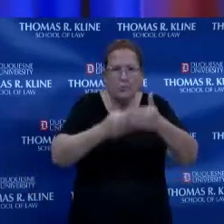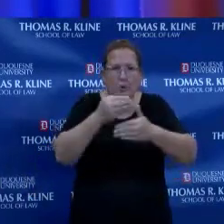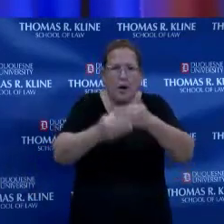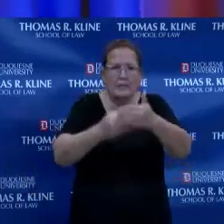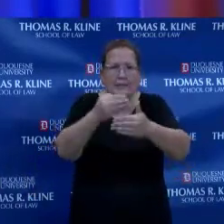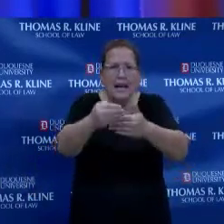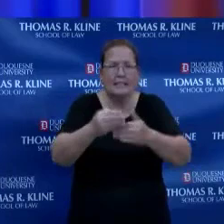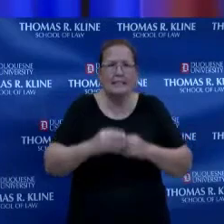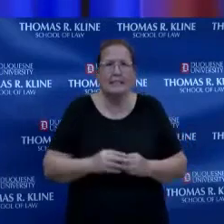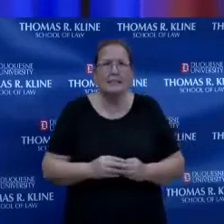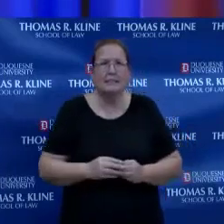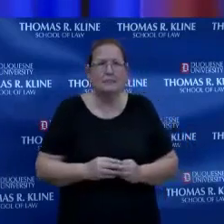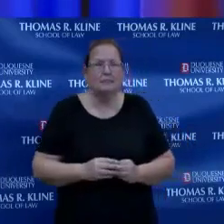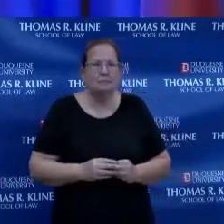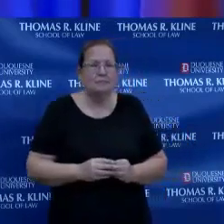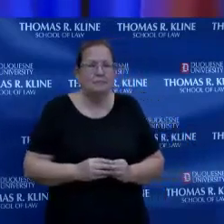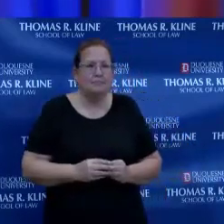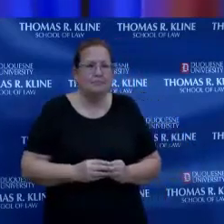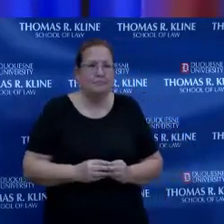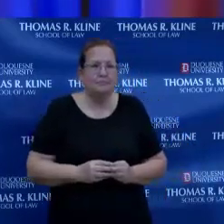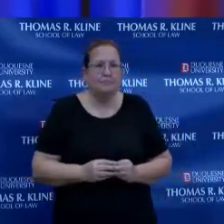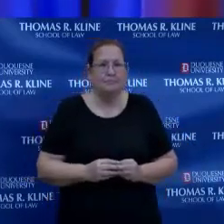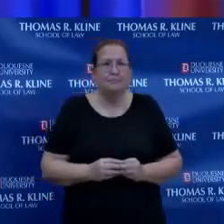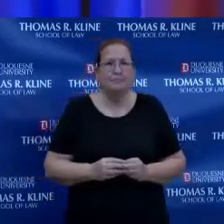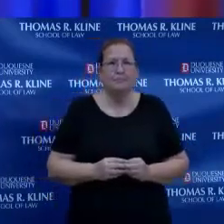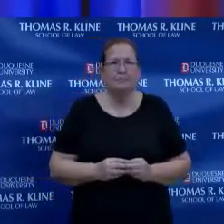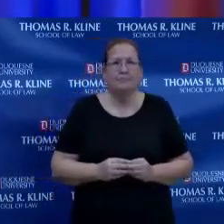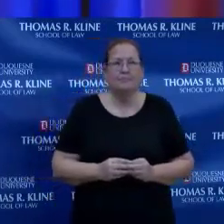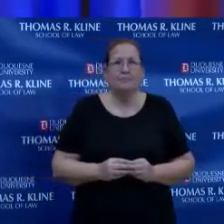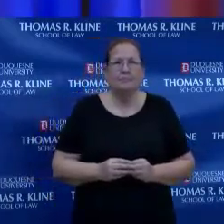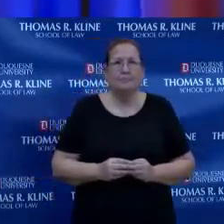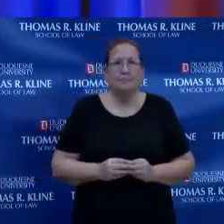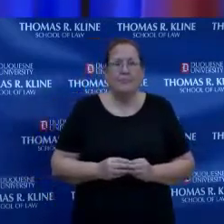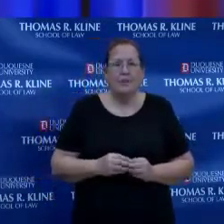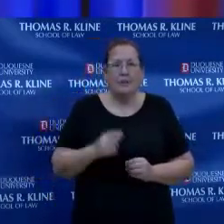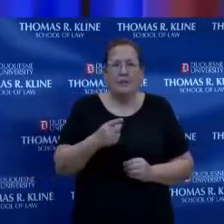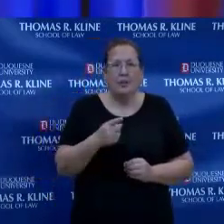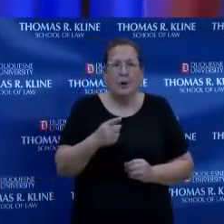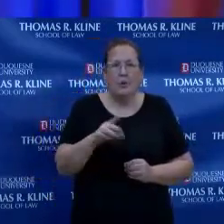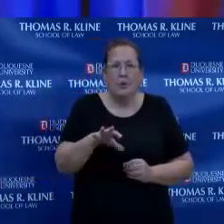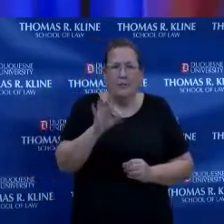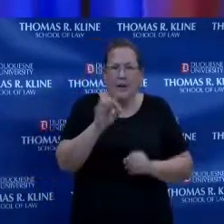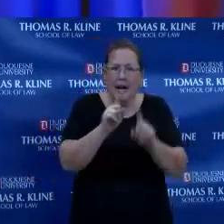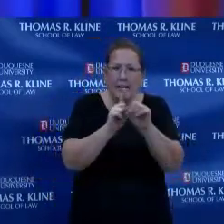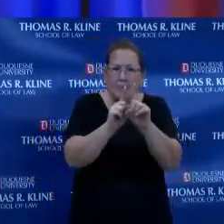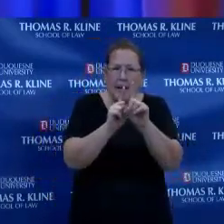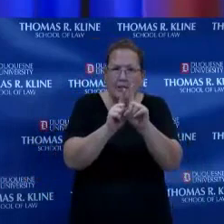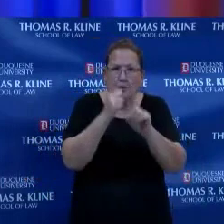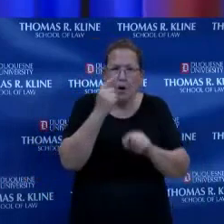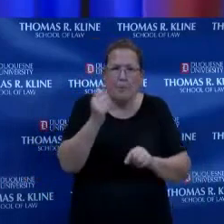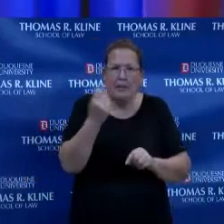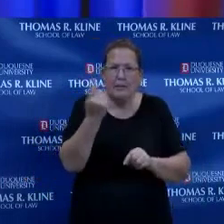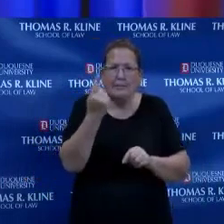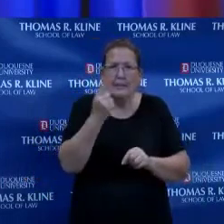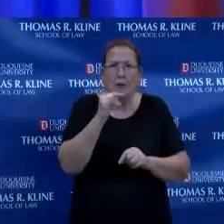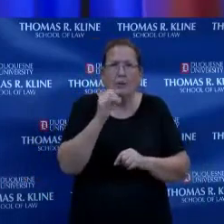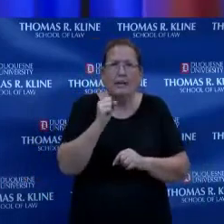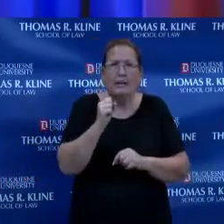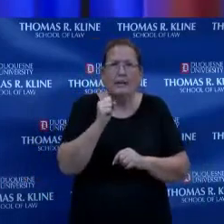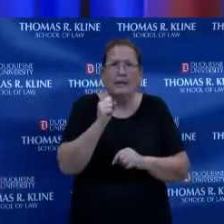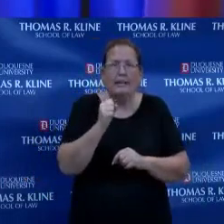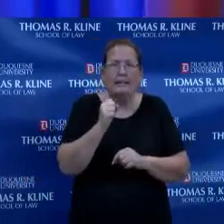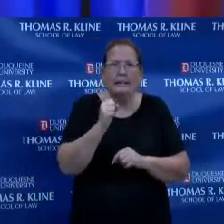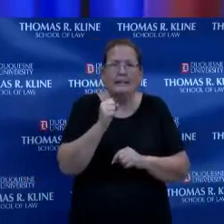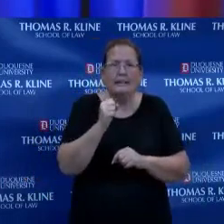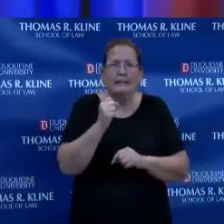And you need to find a mentor, because a mentor is someone who is who can set the way for